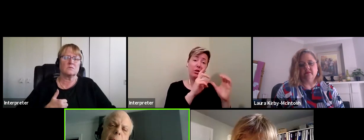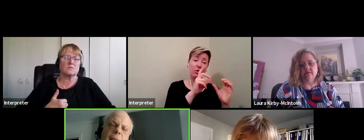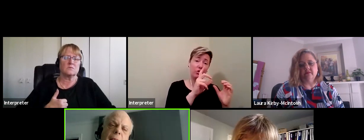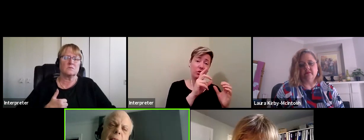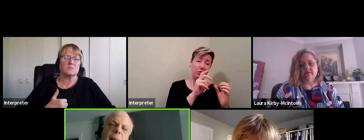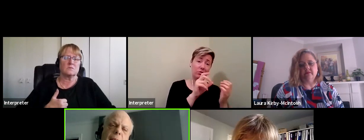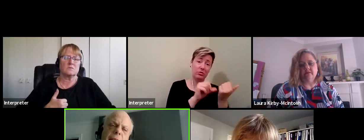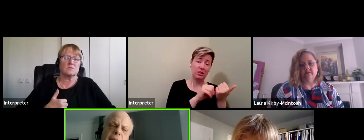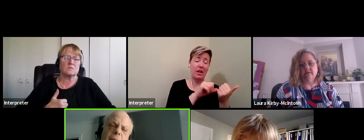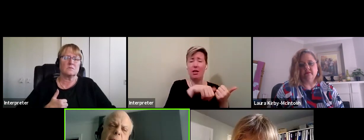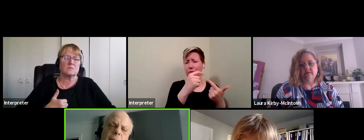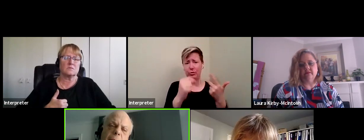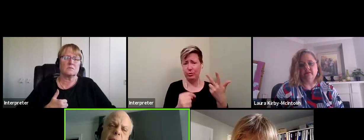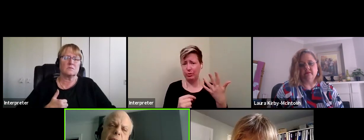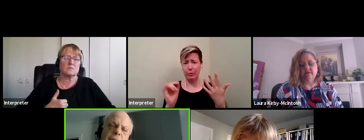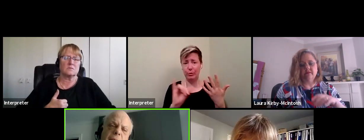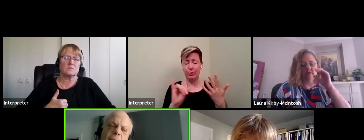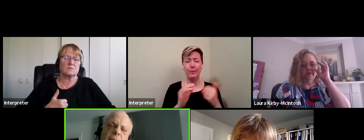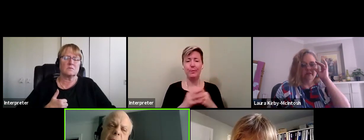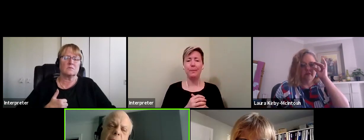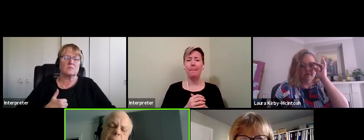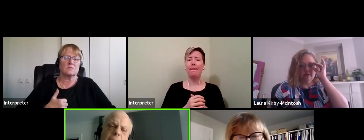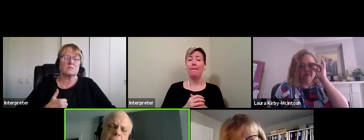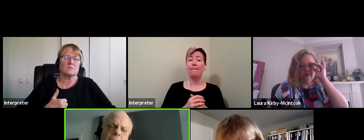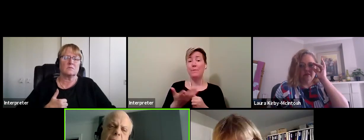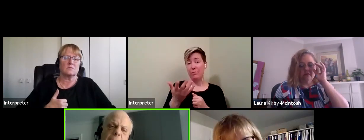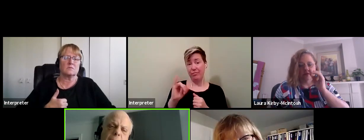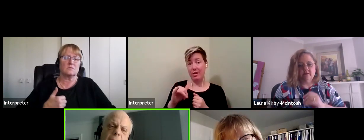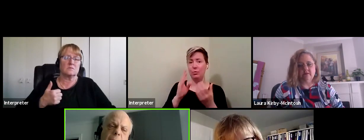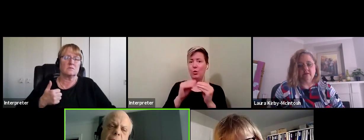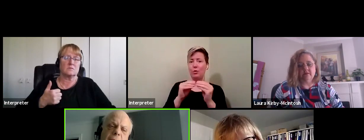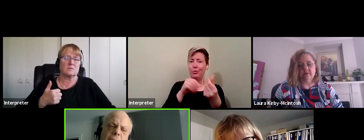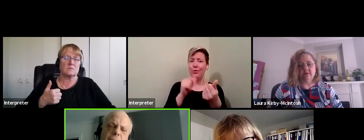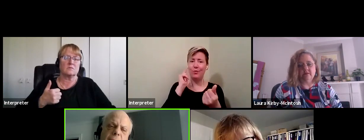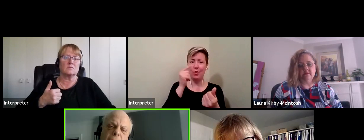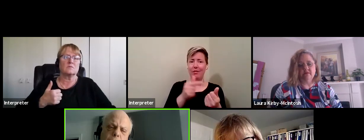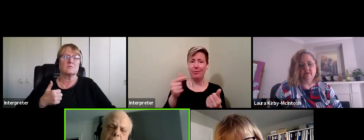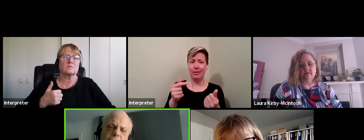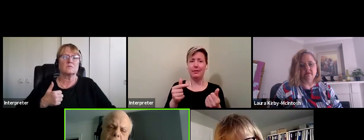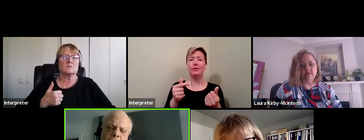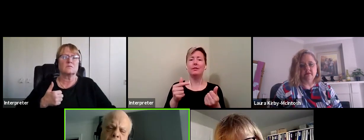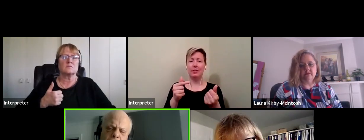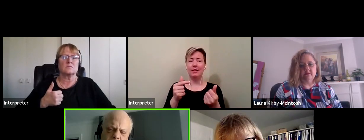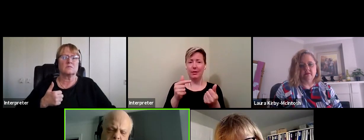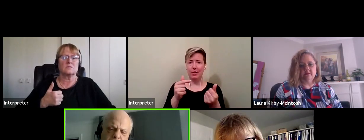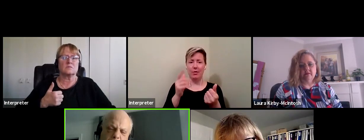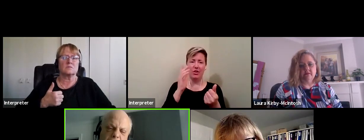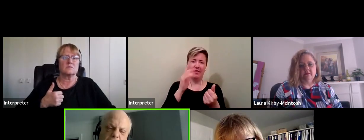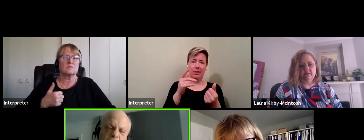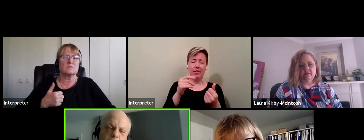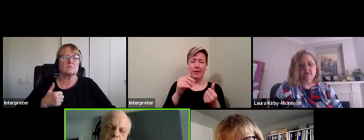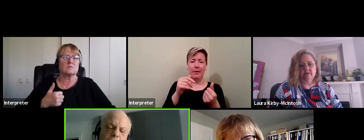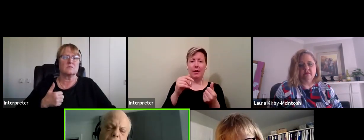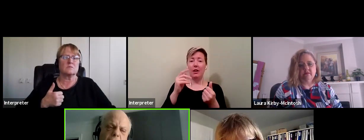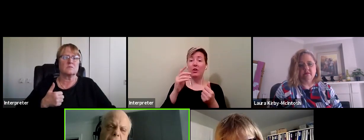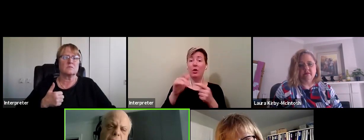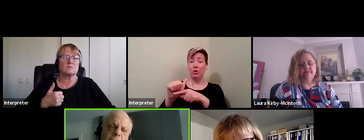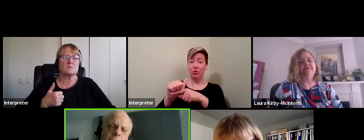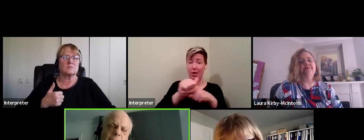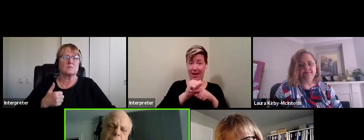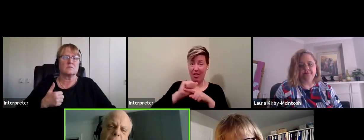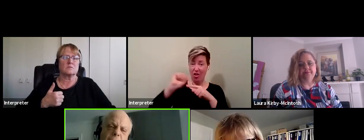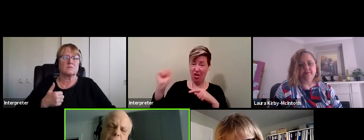Right, and then this is a greater efficiency for government. I mean, they're setting it up new anyway, instead of having to train everybody everywhere